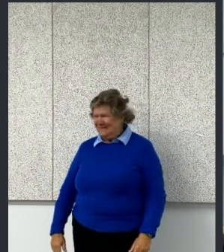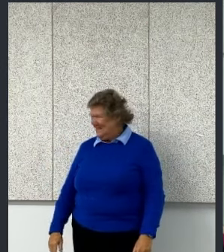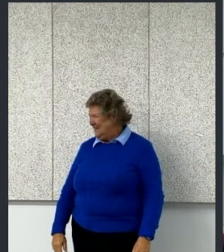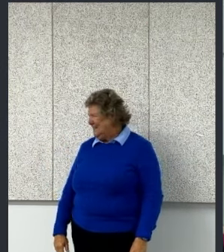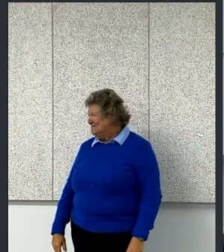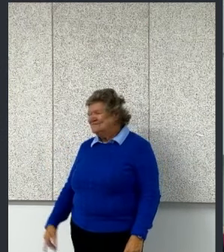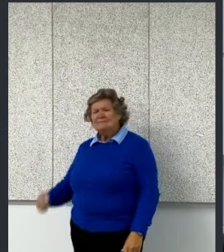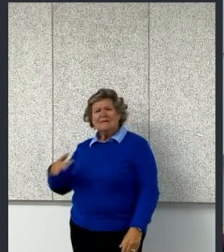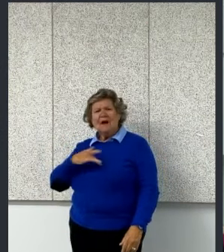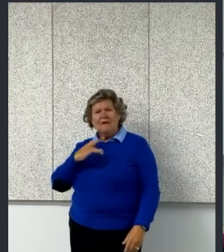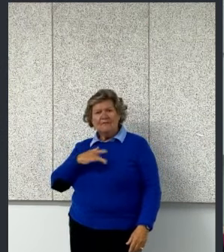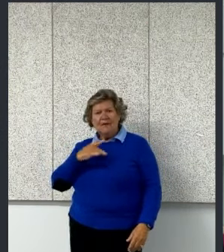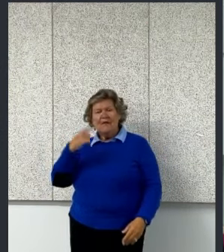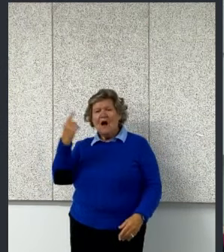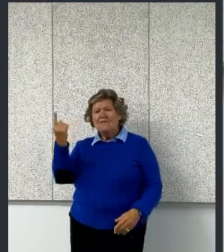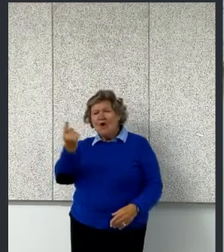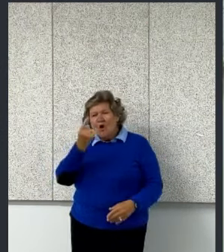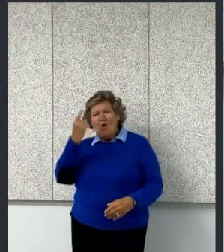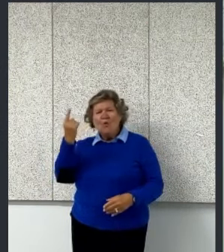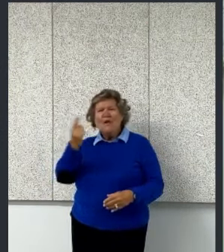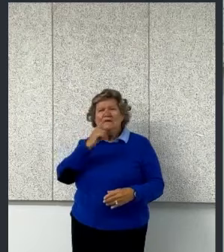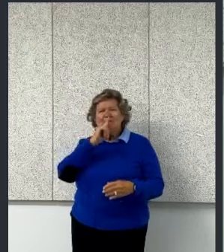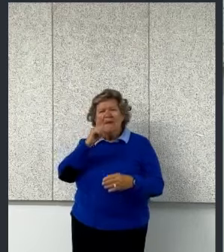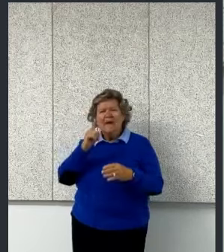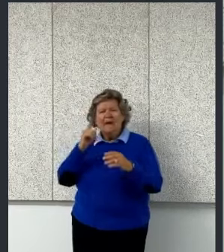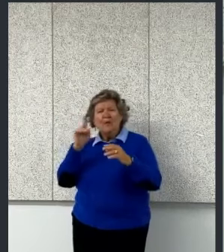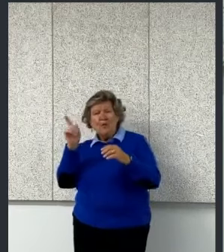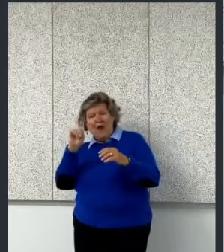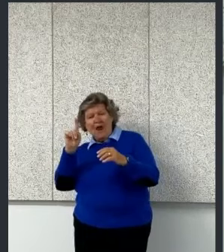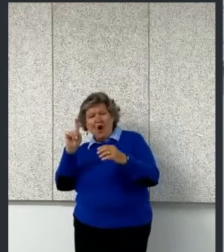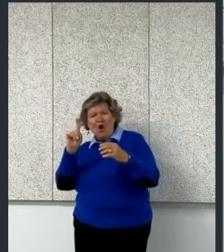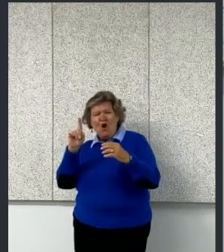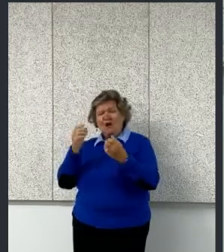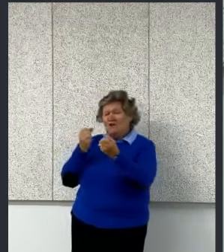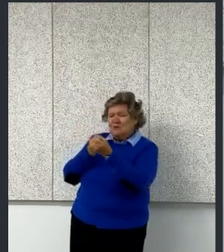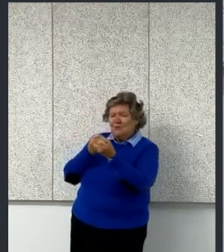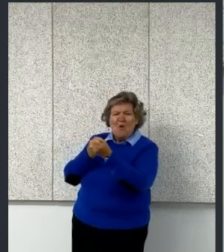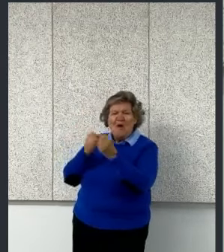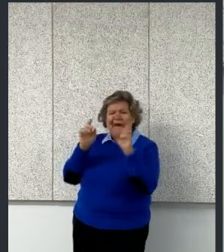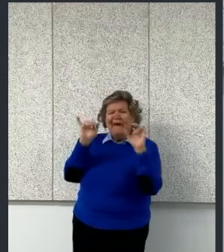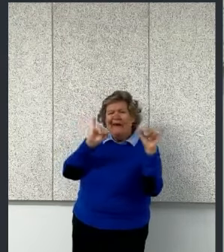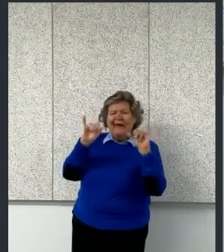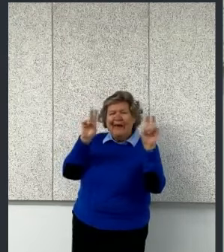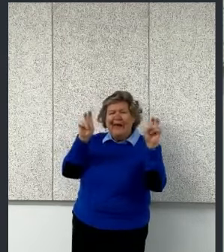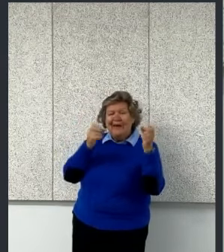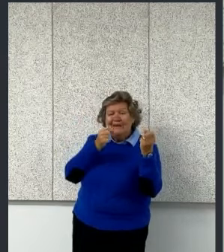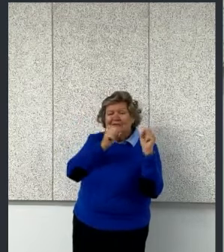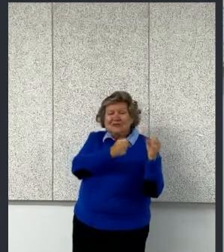and so I feel like I've always sort of been in the support, cheerleader, listener